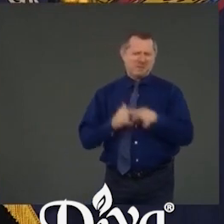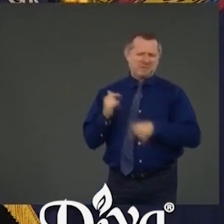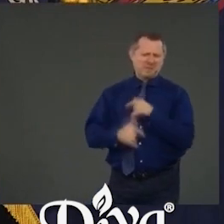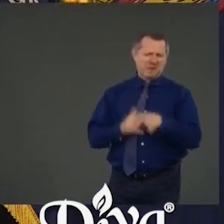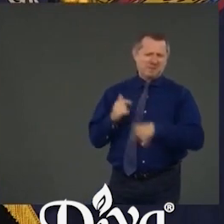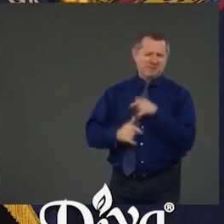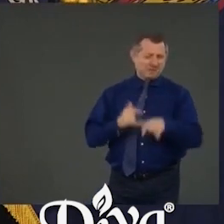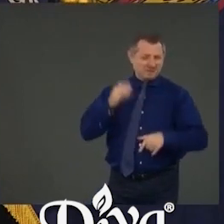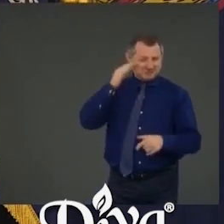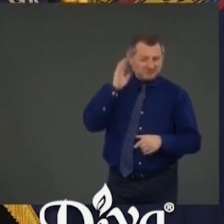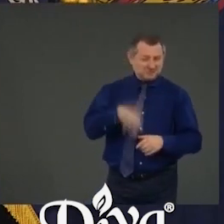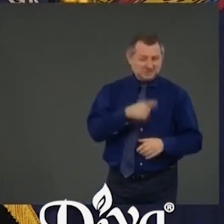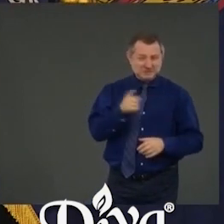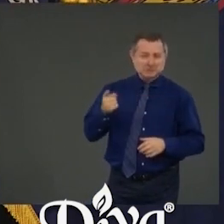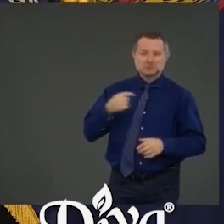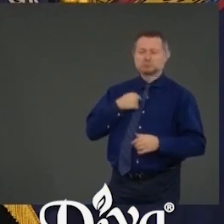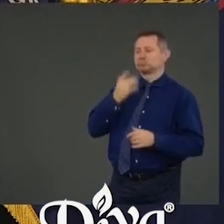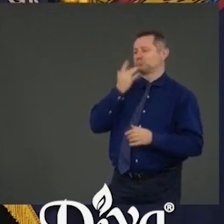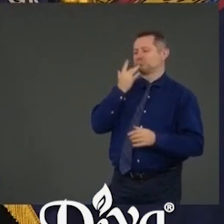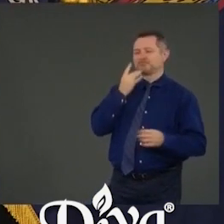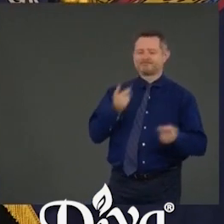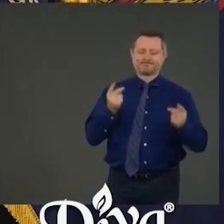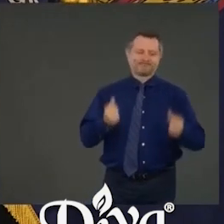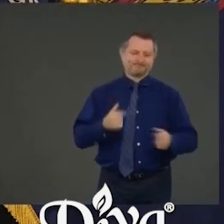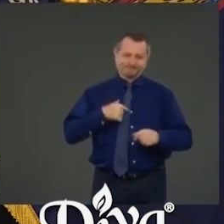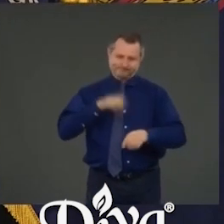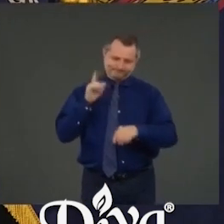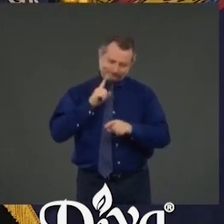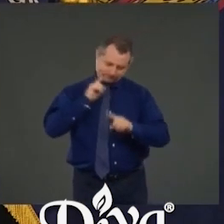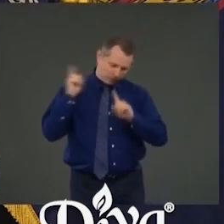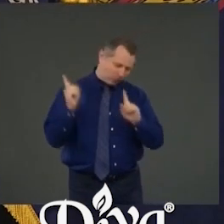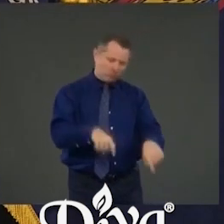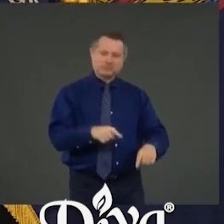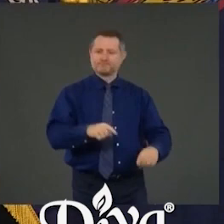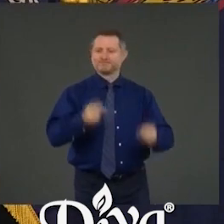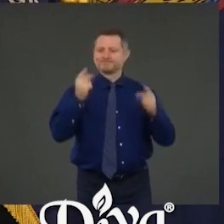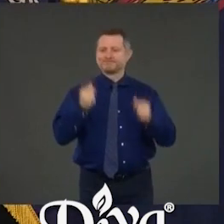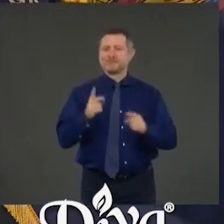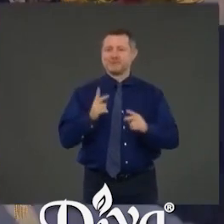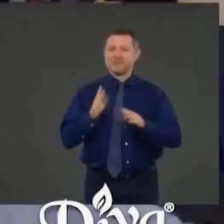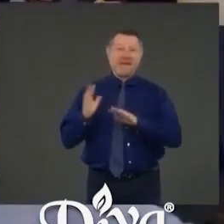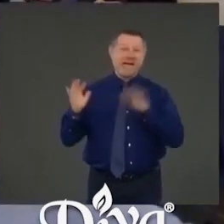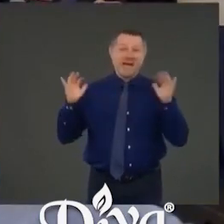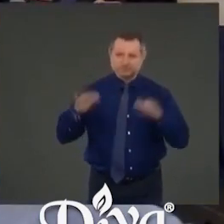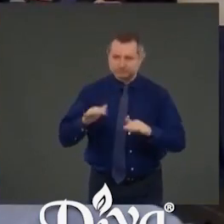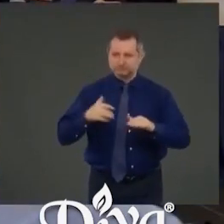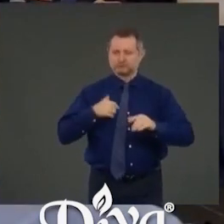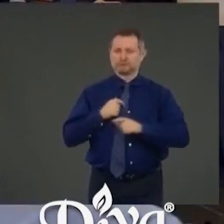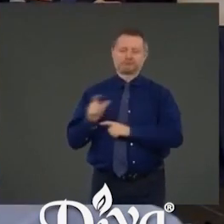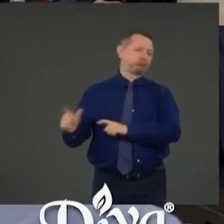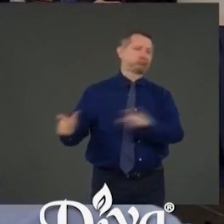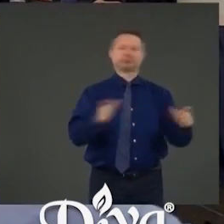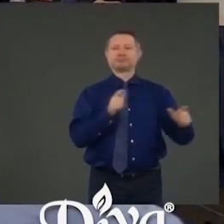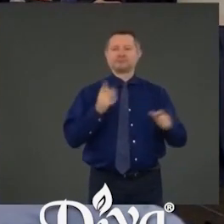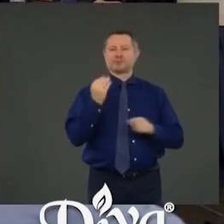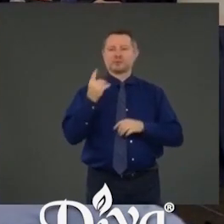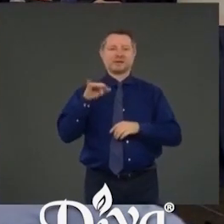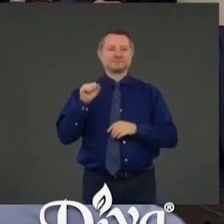But it's better to implement it quickly so you don't cause a ruckus at the airports. Governor, is this just symbolic?